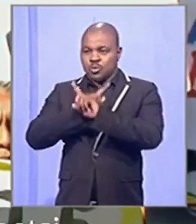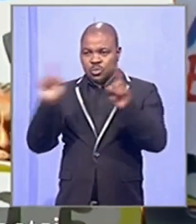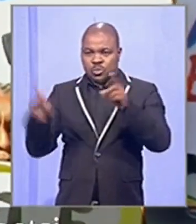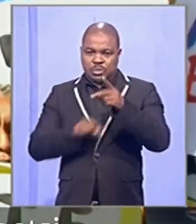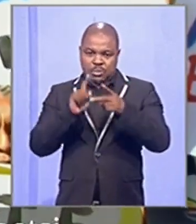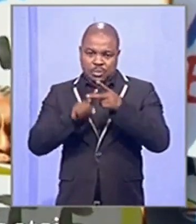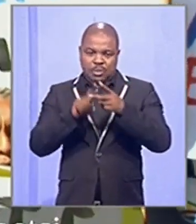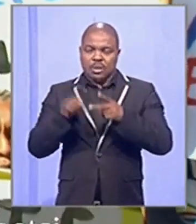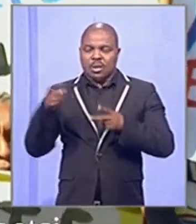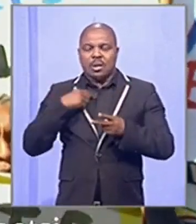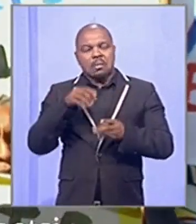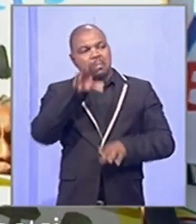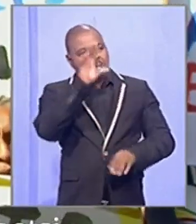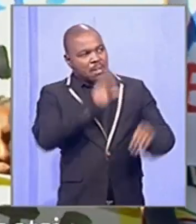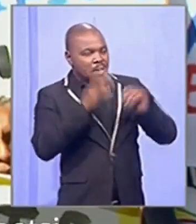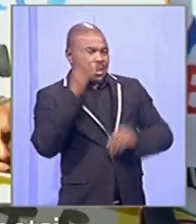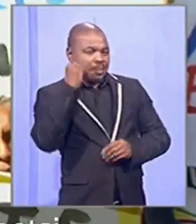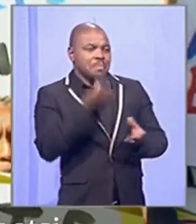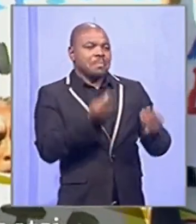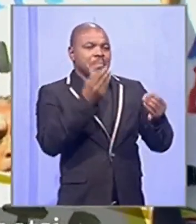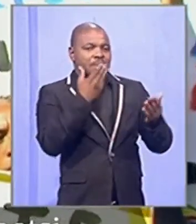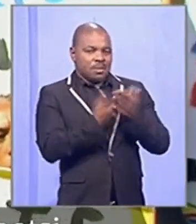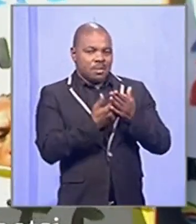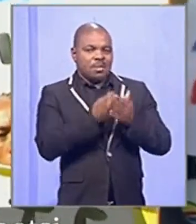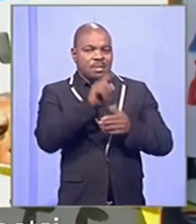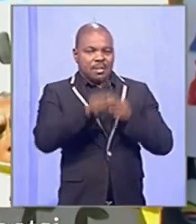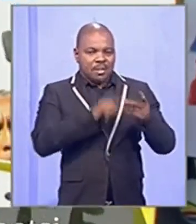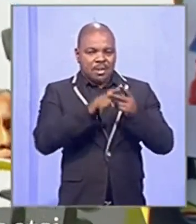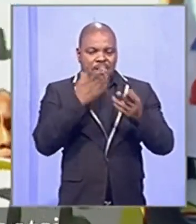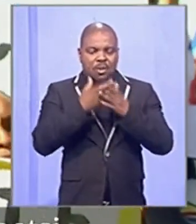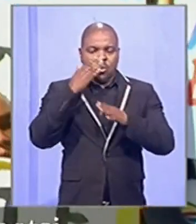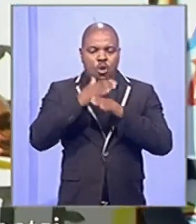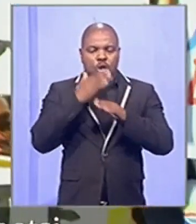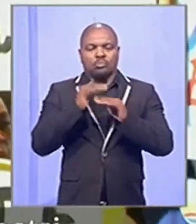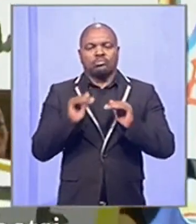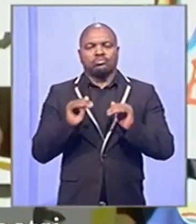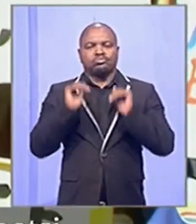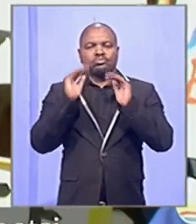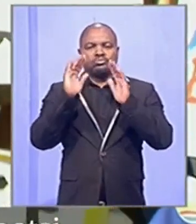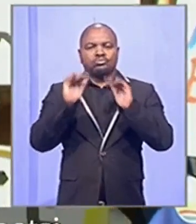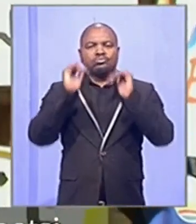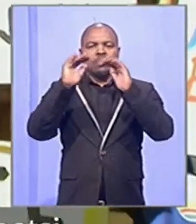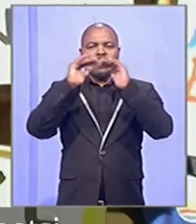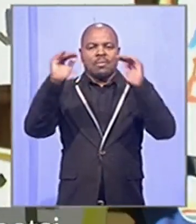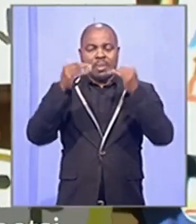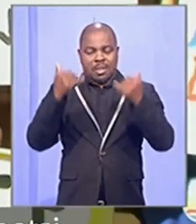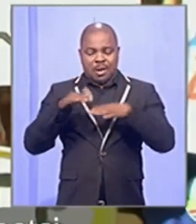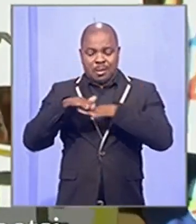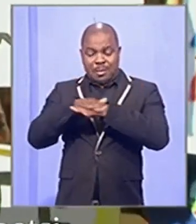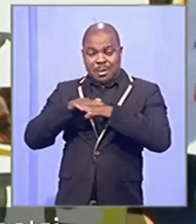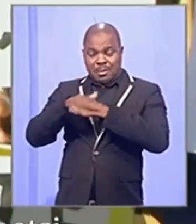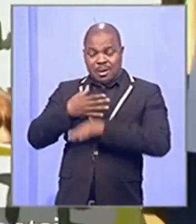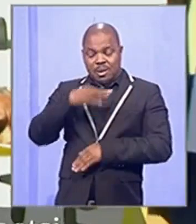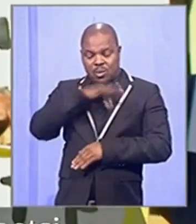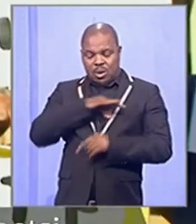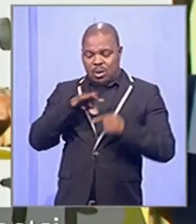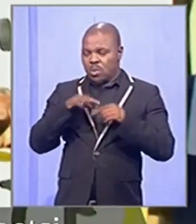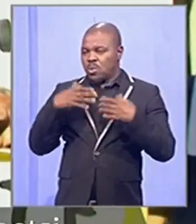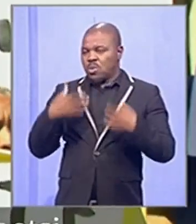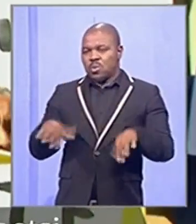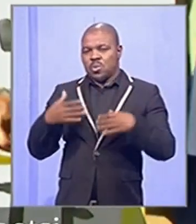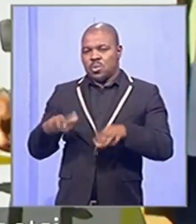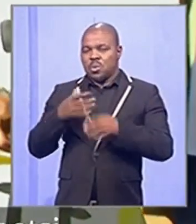Act protections that would make sure that they're not exploited. And thirdly, they would be able to get the much needed experience that will allow them to start